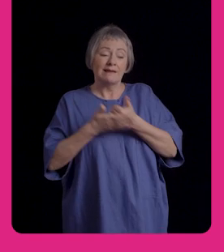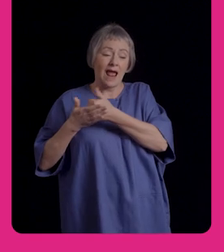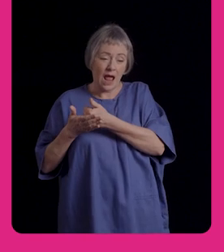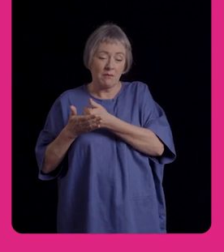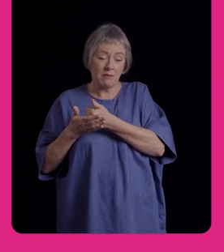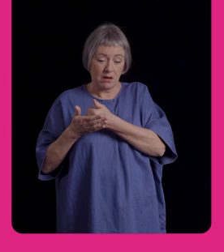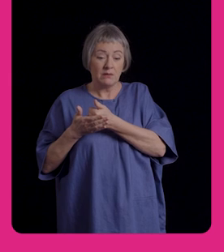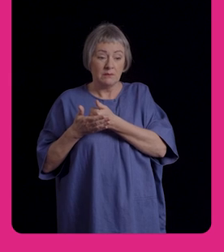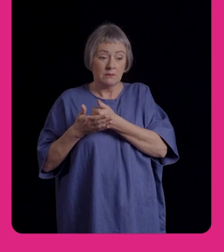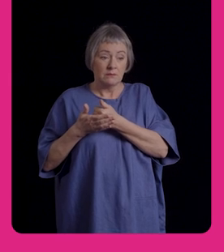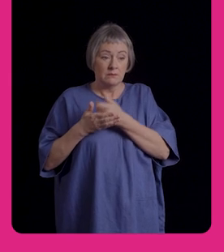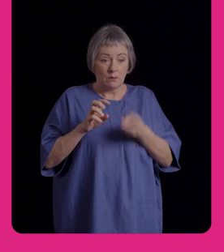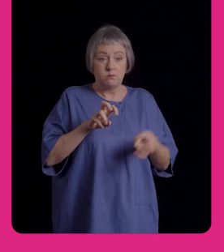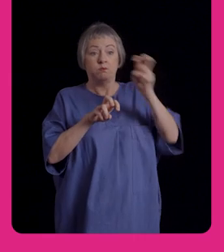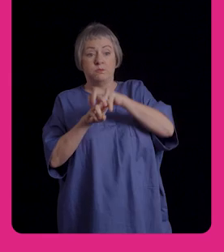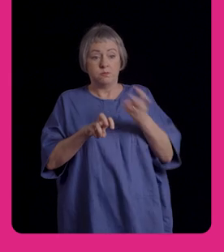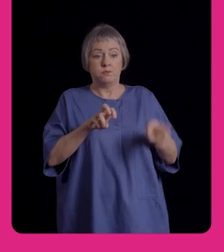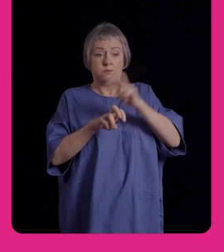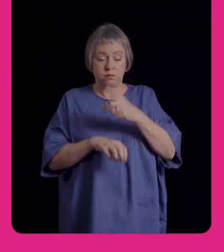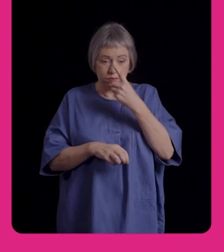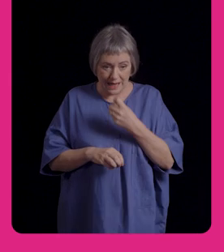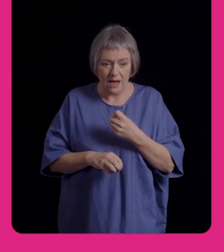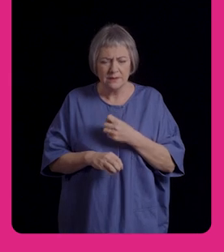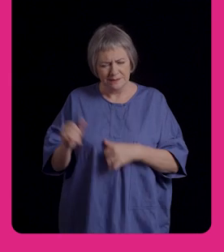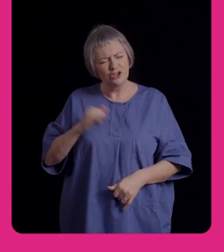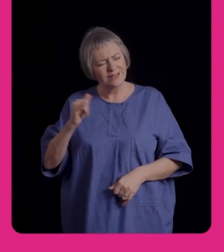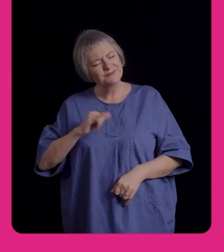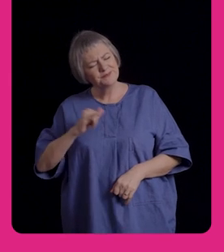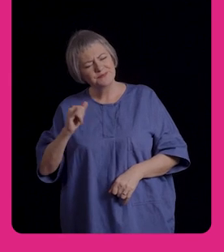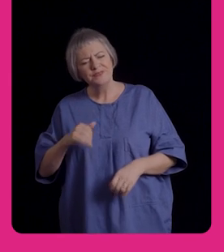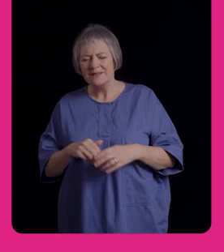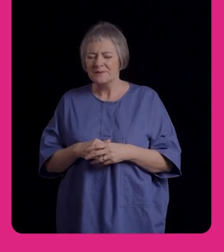you can probably all scramble up. Yep. Yeah.